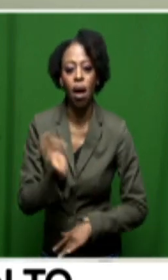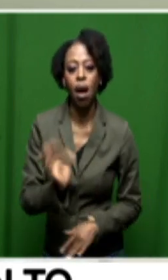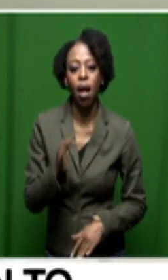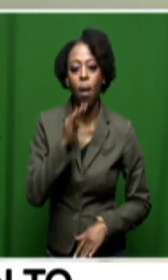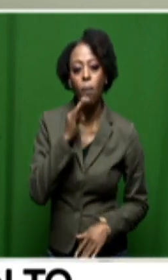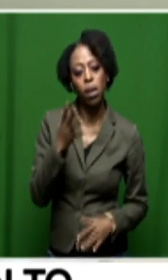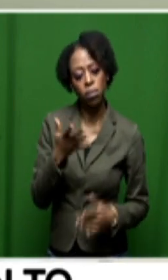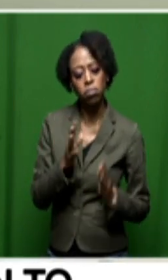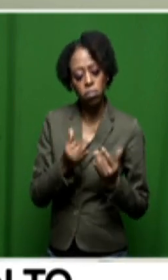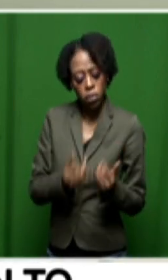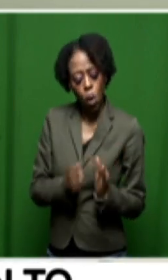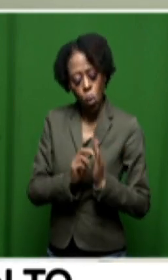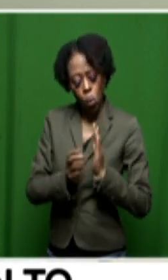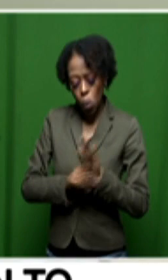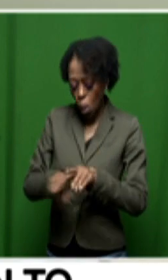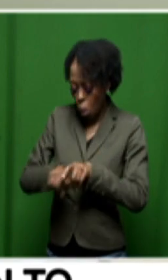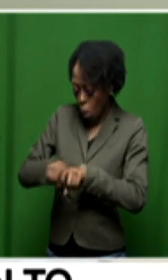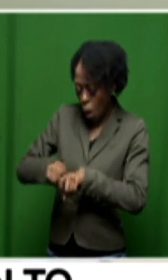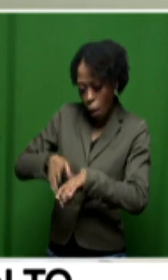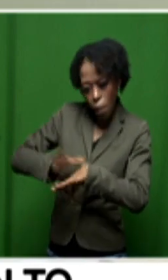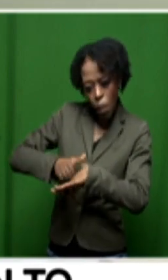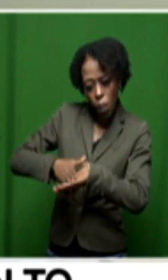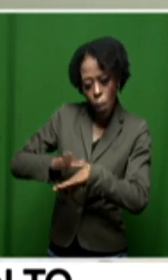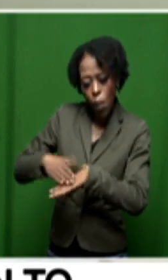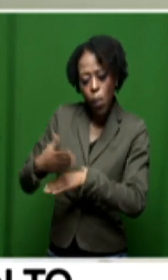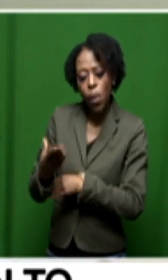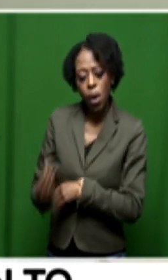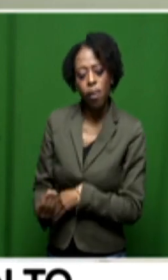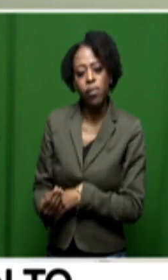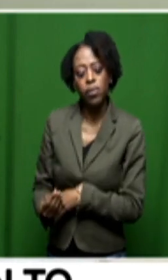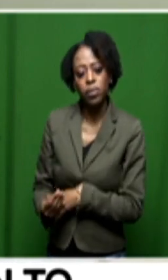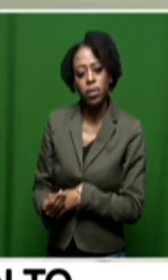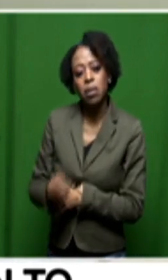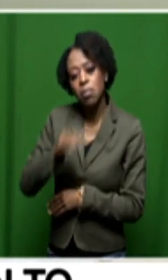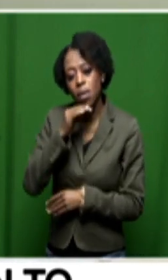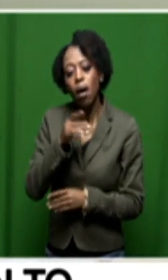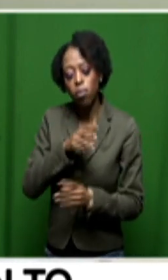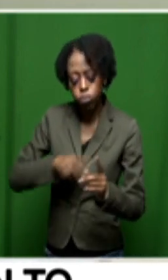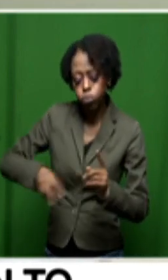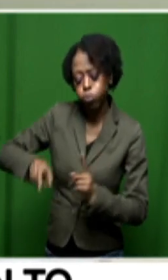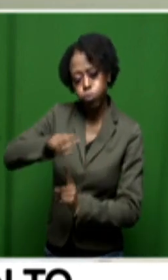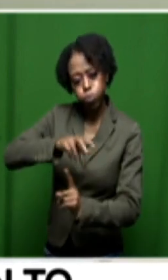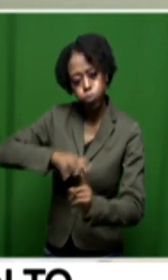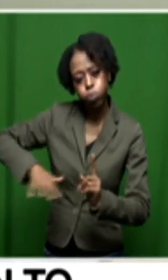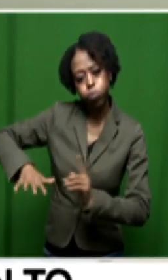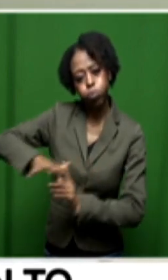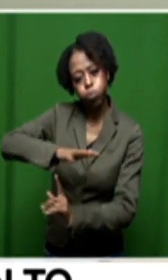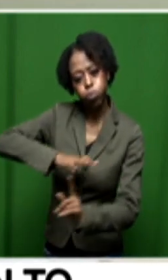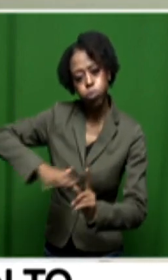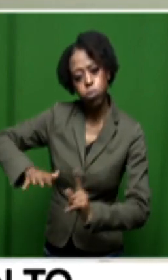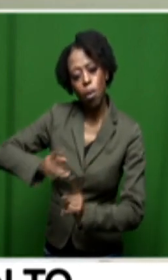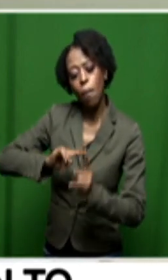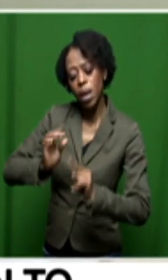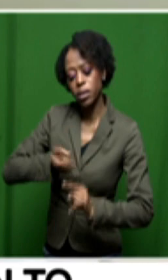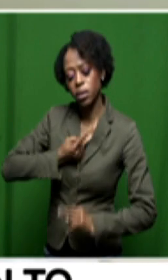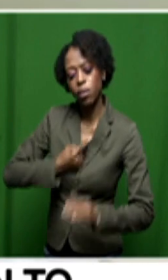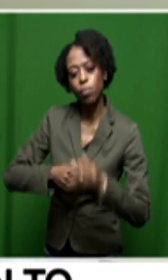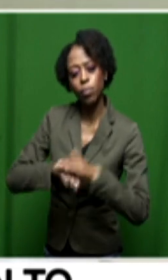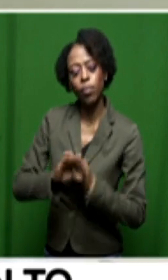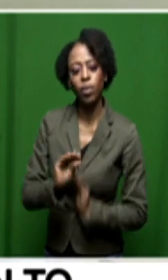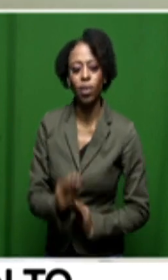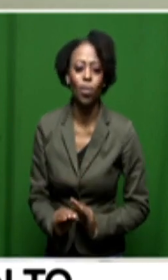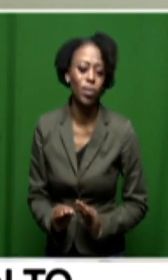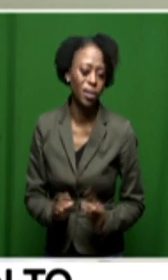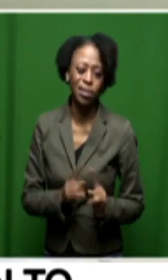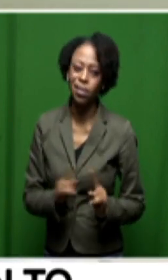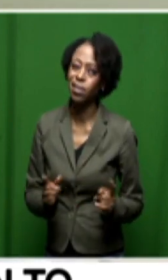are guidelines now to test more and more for these. They are probably circulating, but because it's self-limiting, I